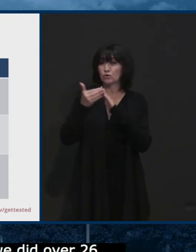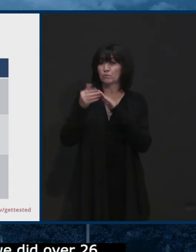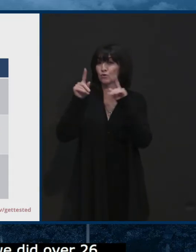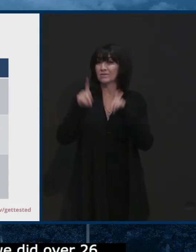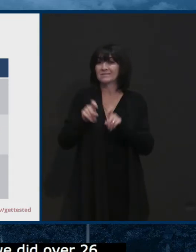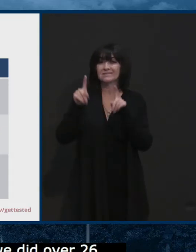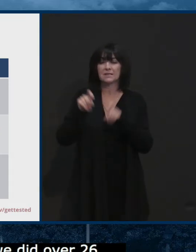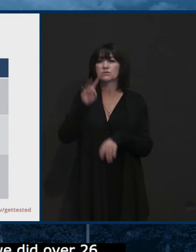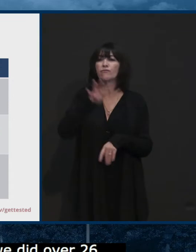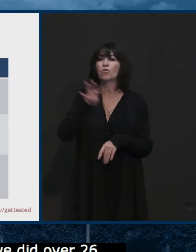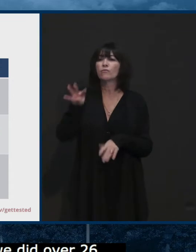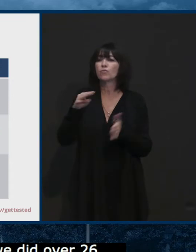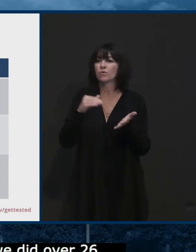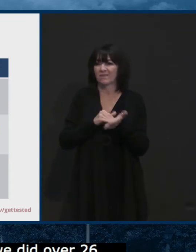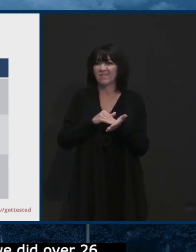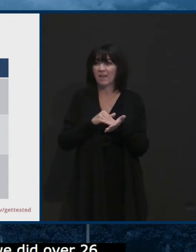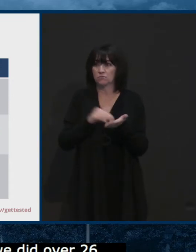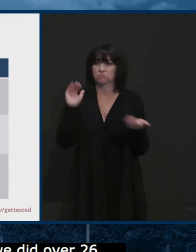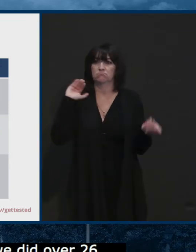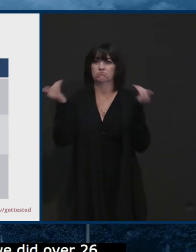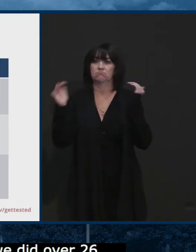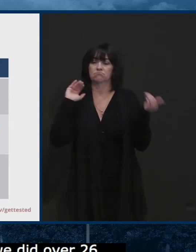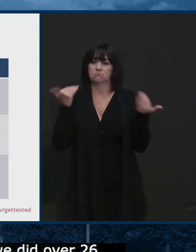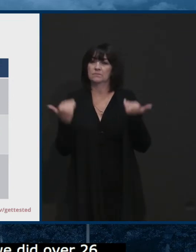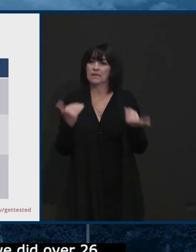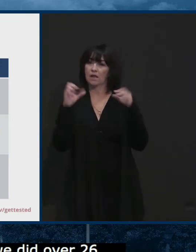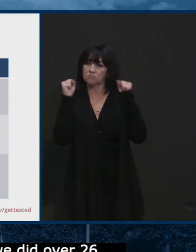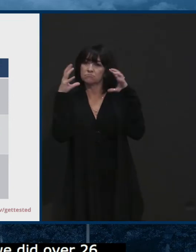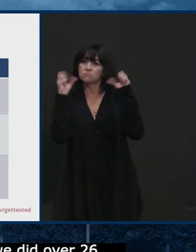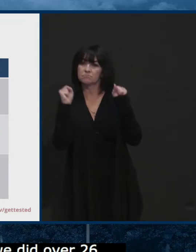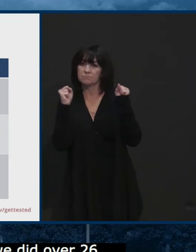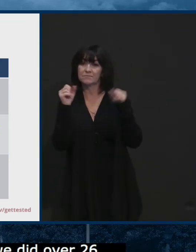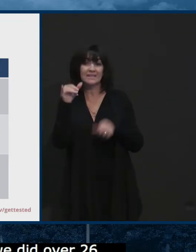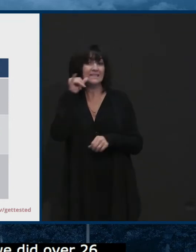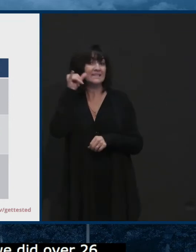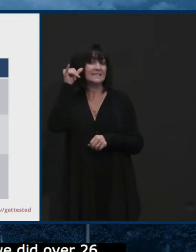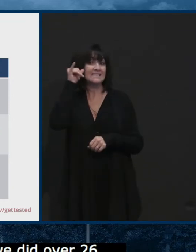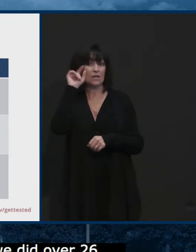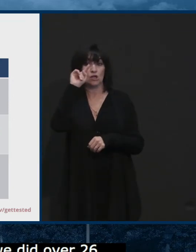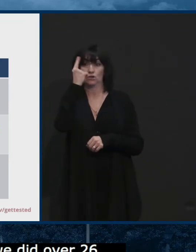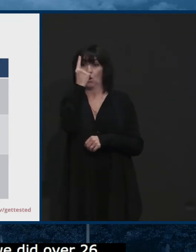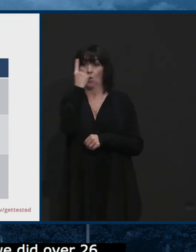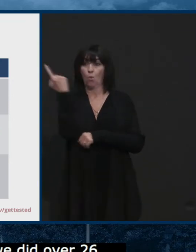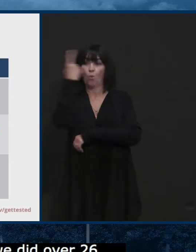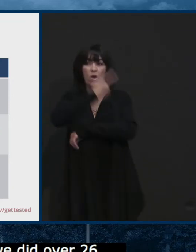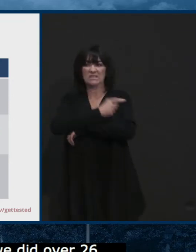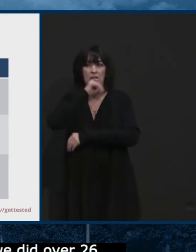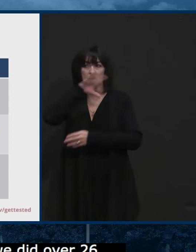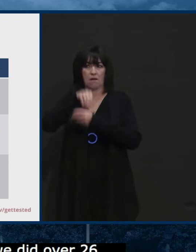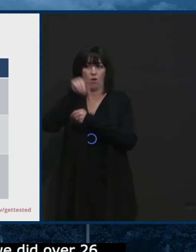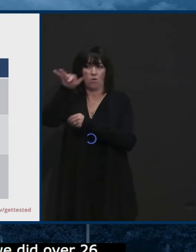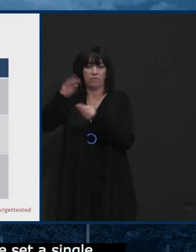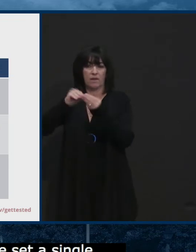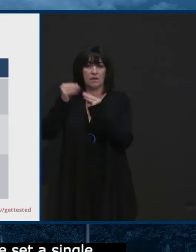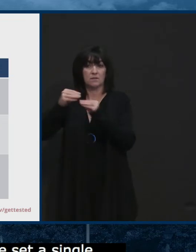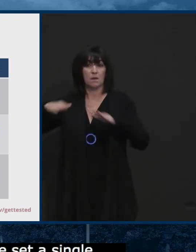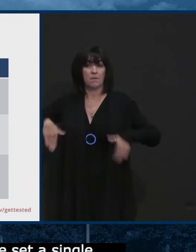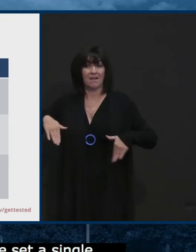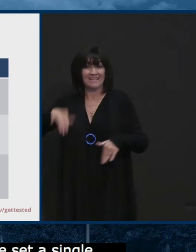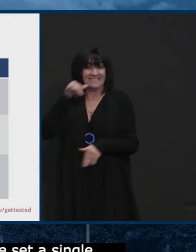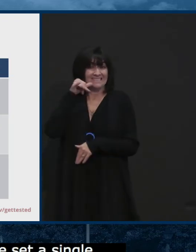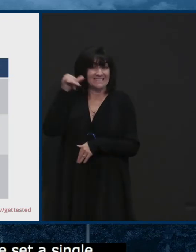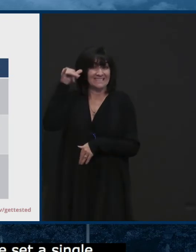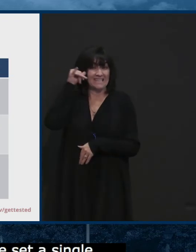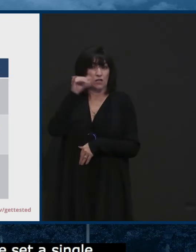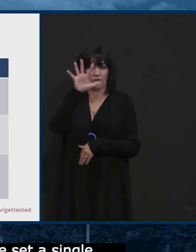were at 44,000. Yesterday, we set a single daily high, which isn't even in this number, of 5,200 tests just done